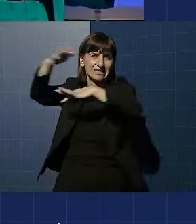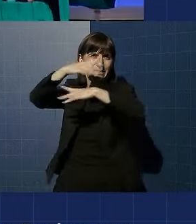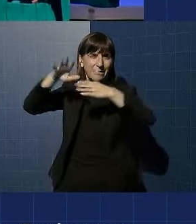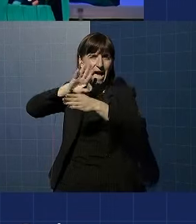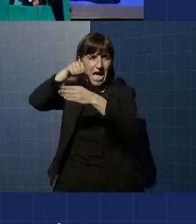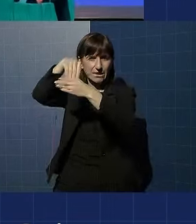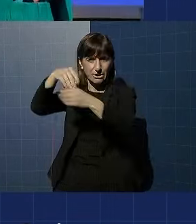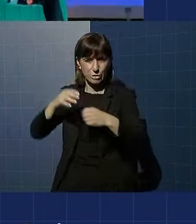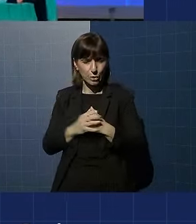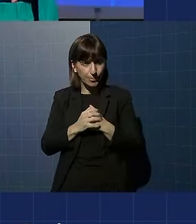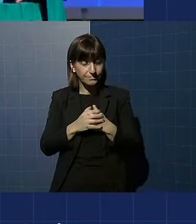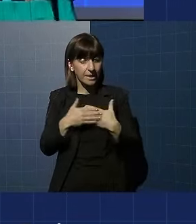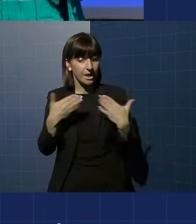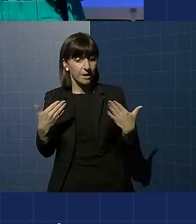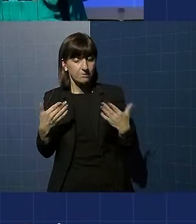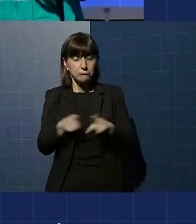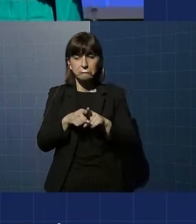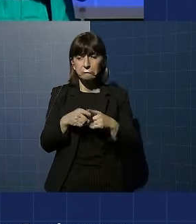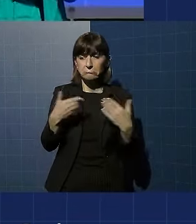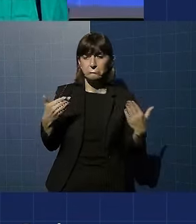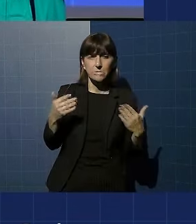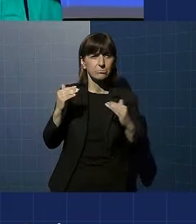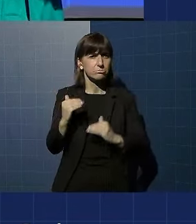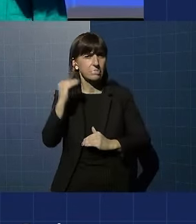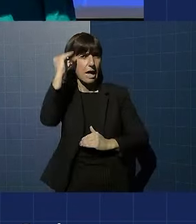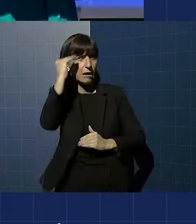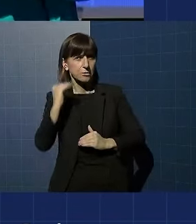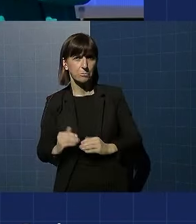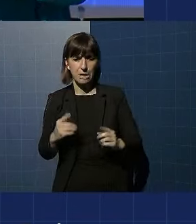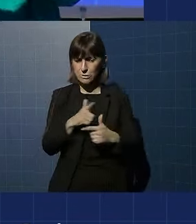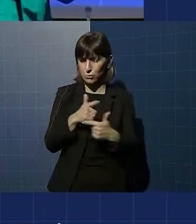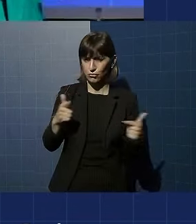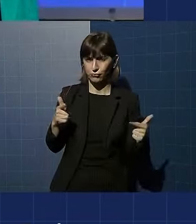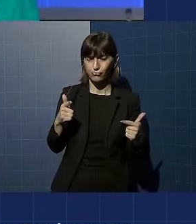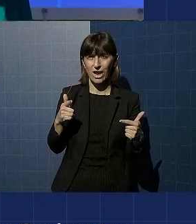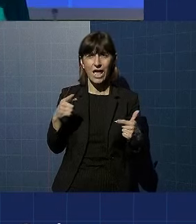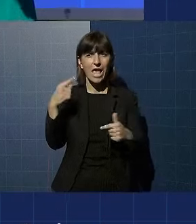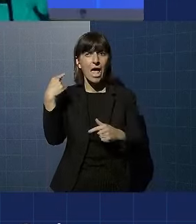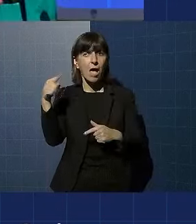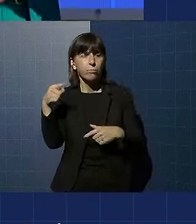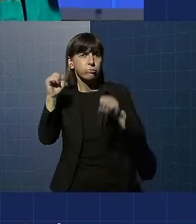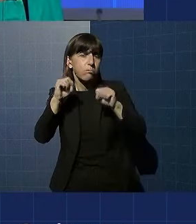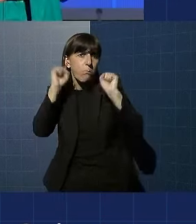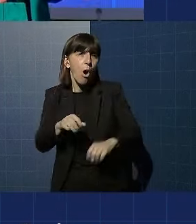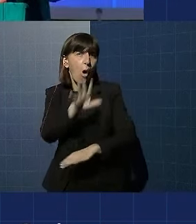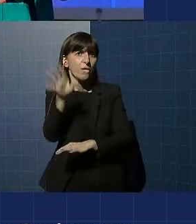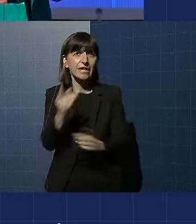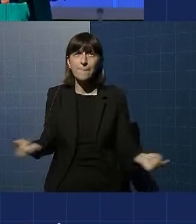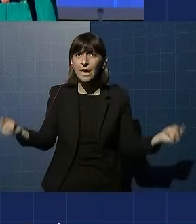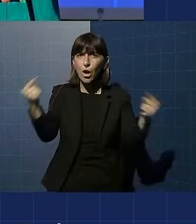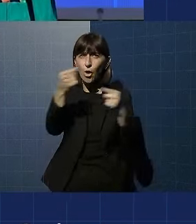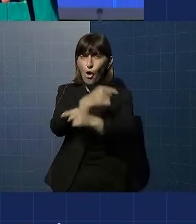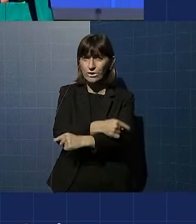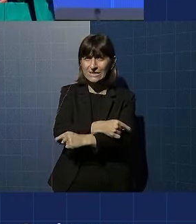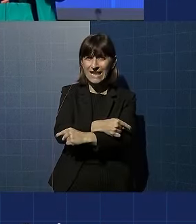you can imagine that this has a big impact on how astronauts orient themselves in the environment that they